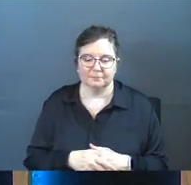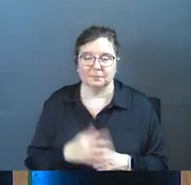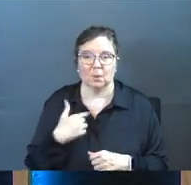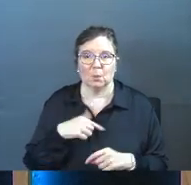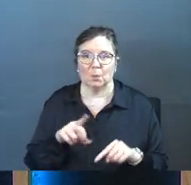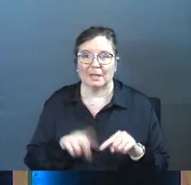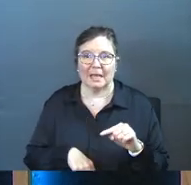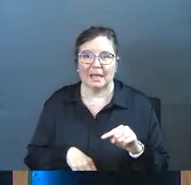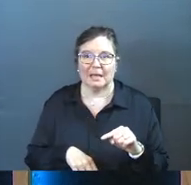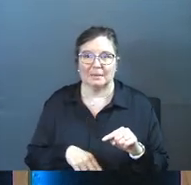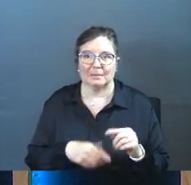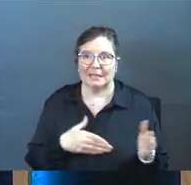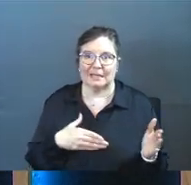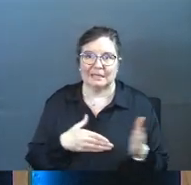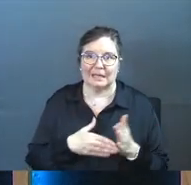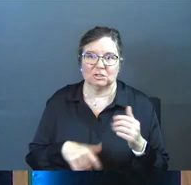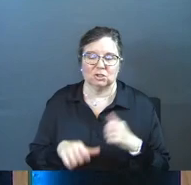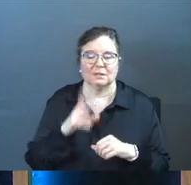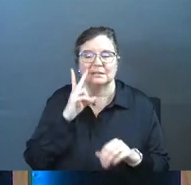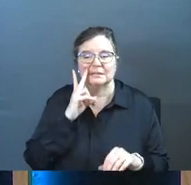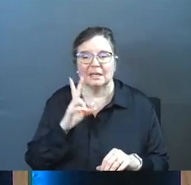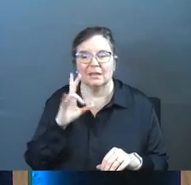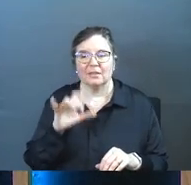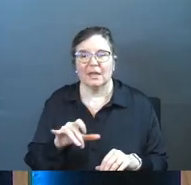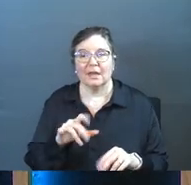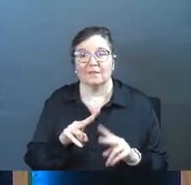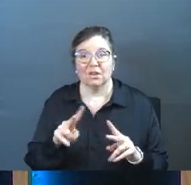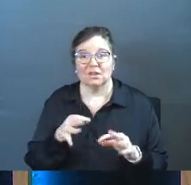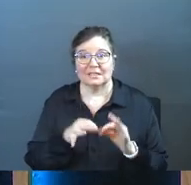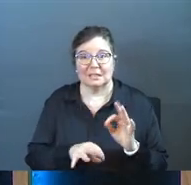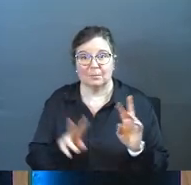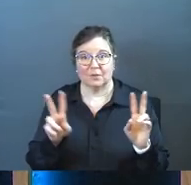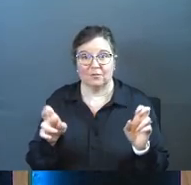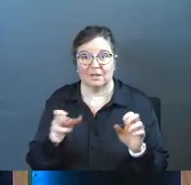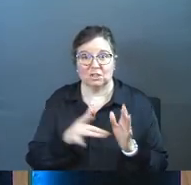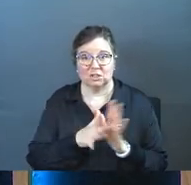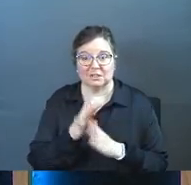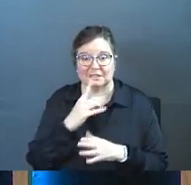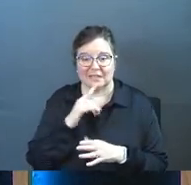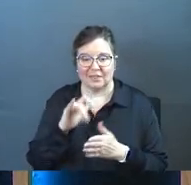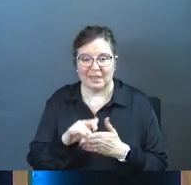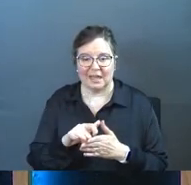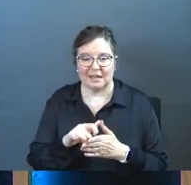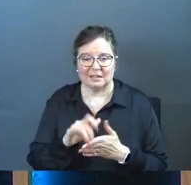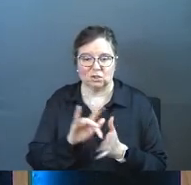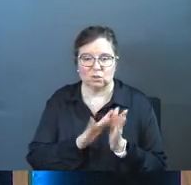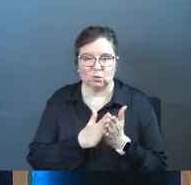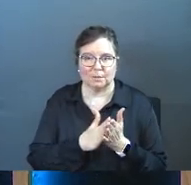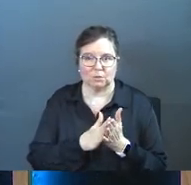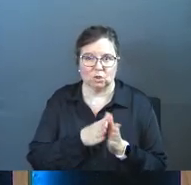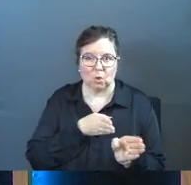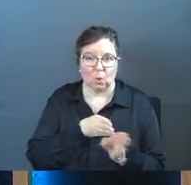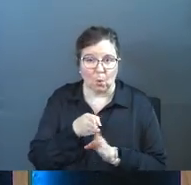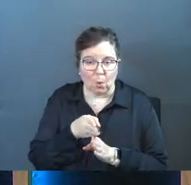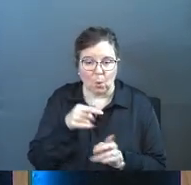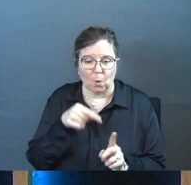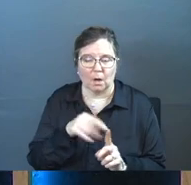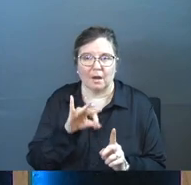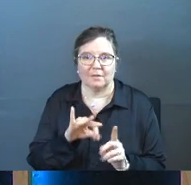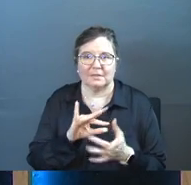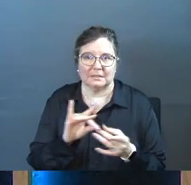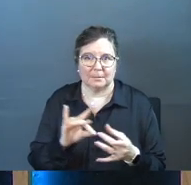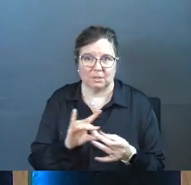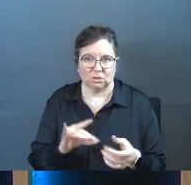And so we can't be against each other. See, that very simple phrase Jesus says, that is the scriptural core of